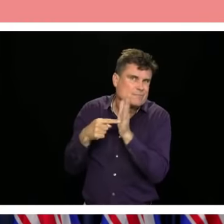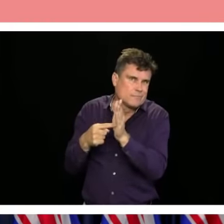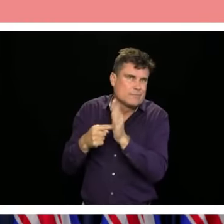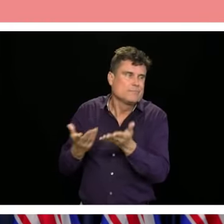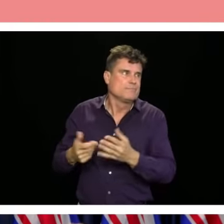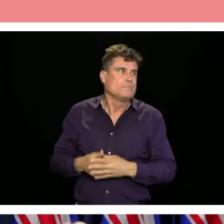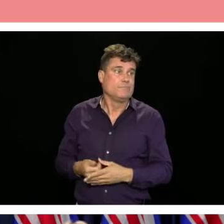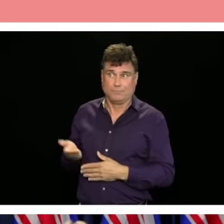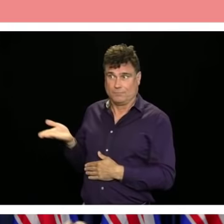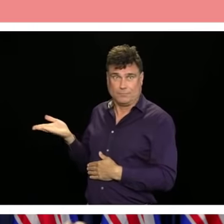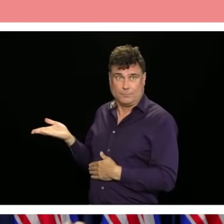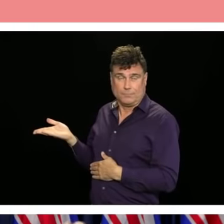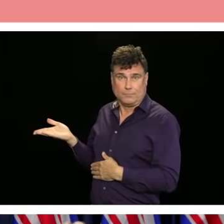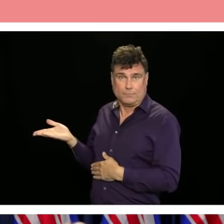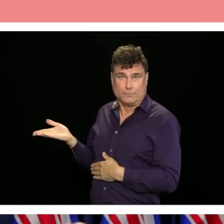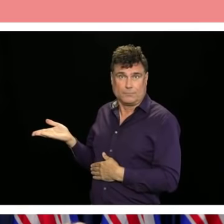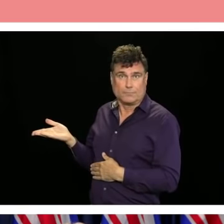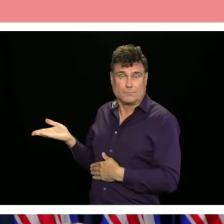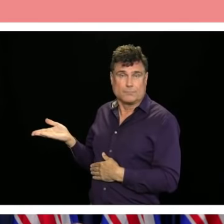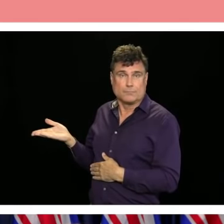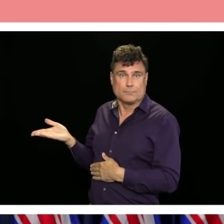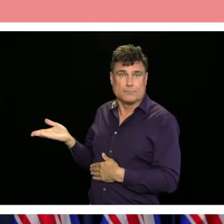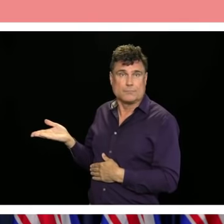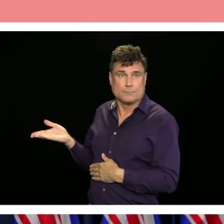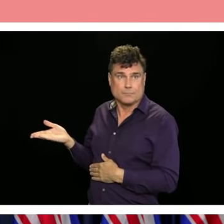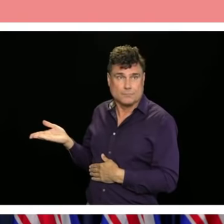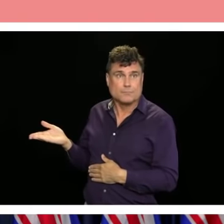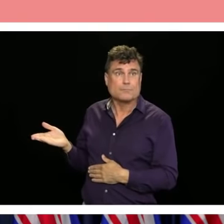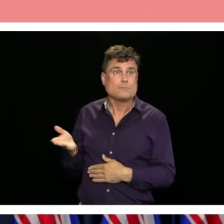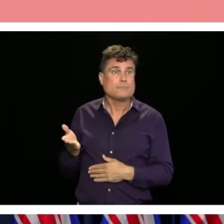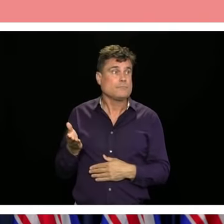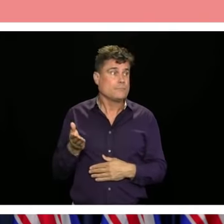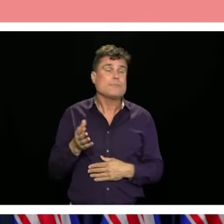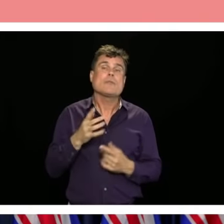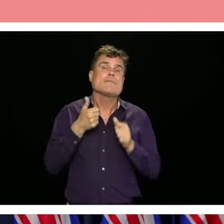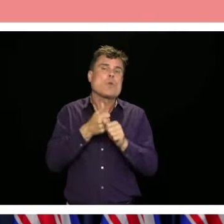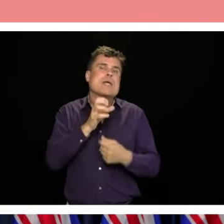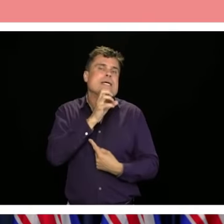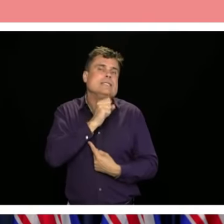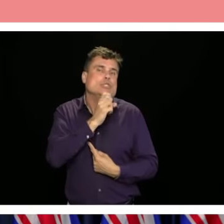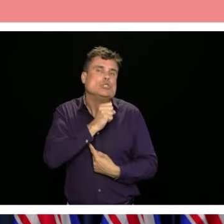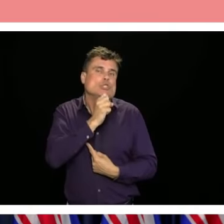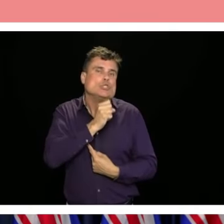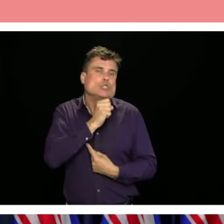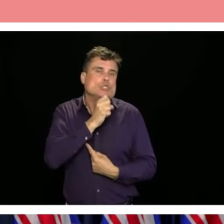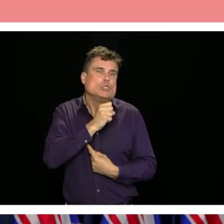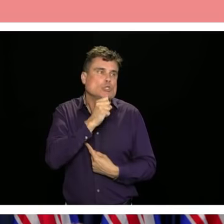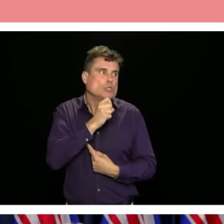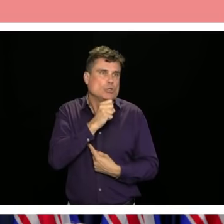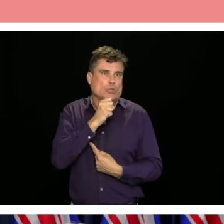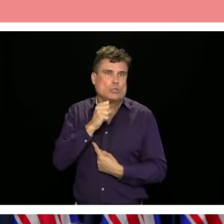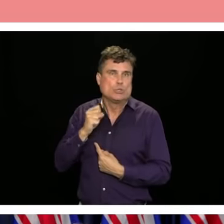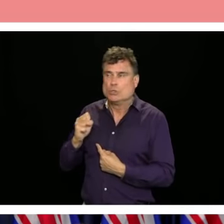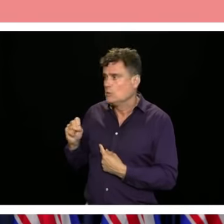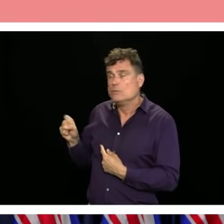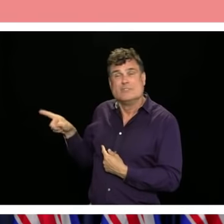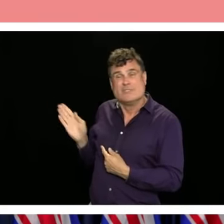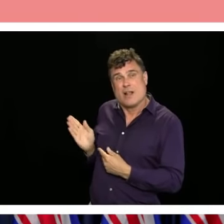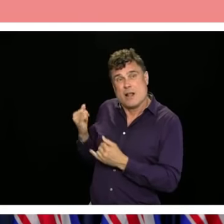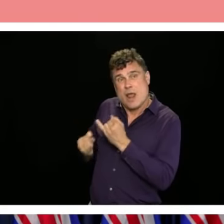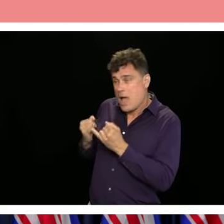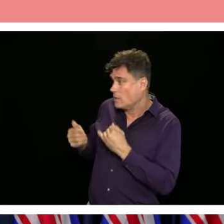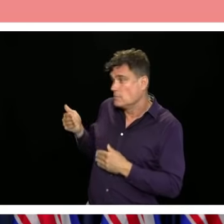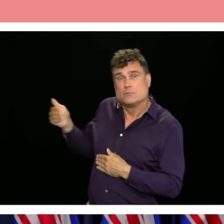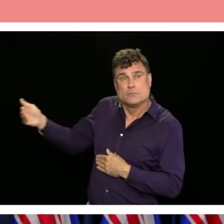On the next slide, we'll talk a little bit about who this virus has been affecting. And so this is the COVID-19 cases by